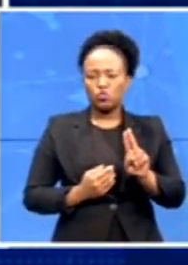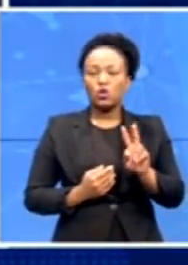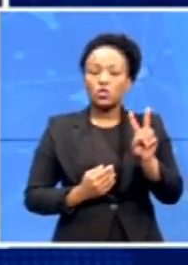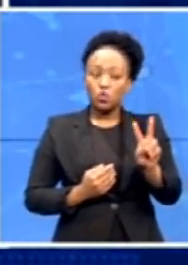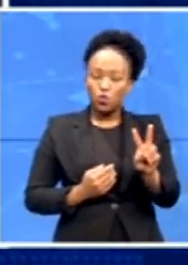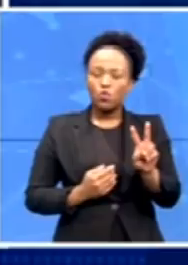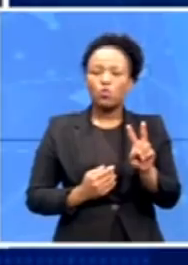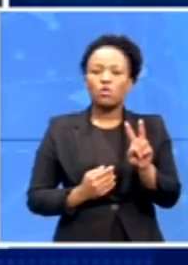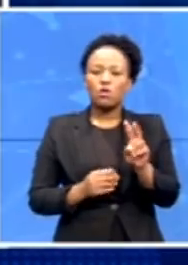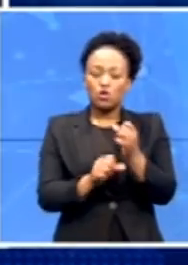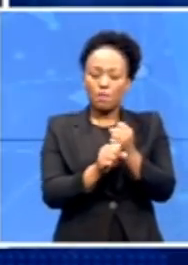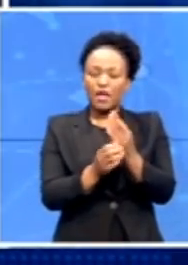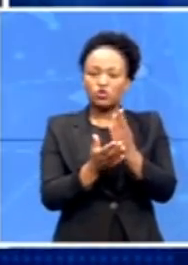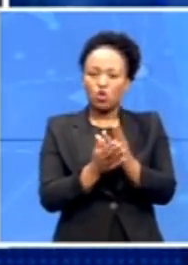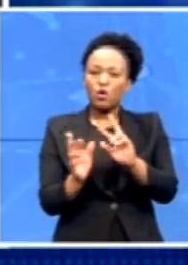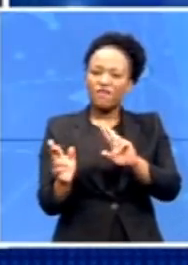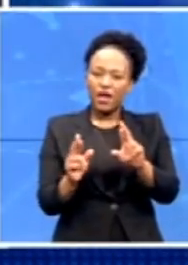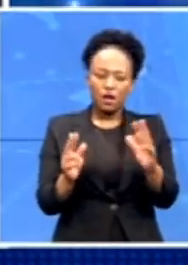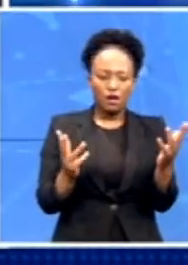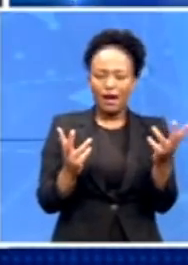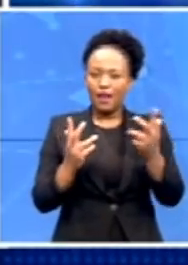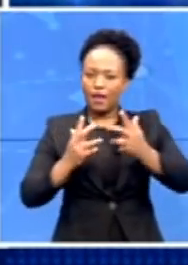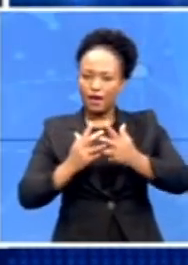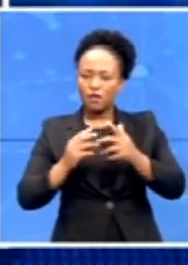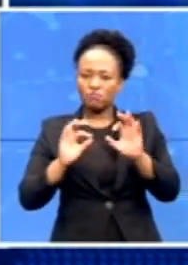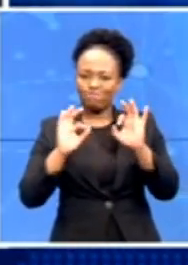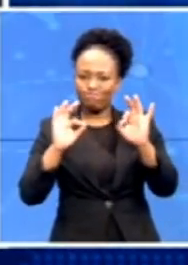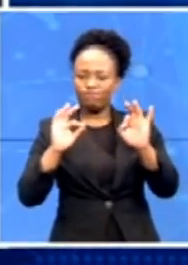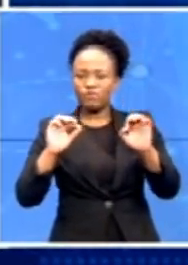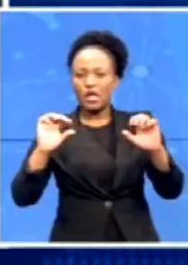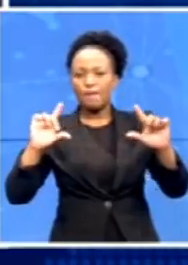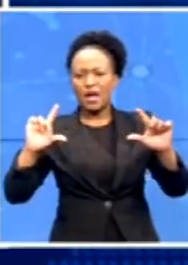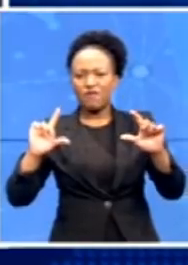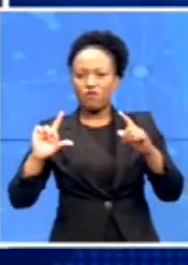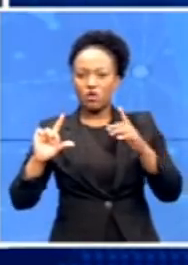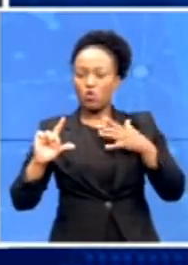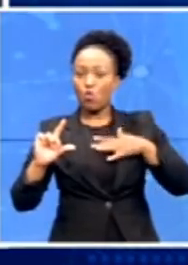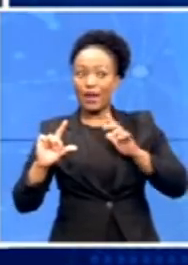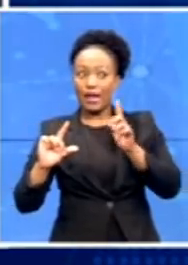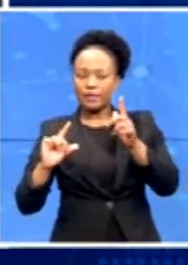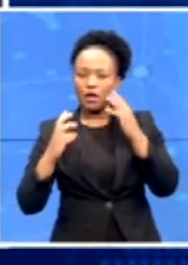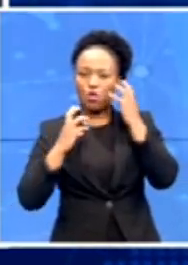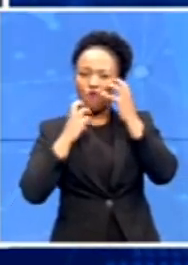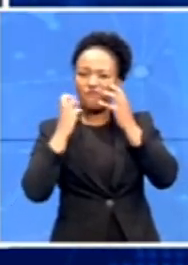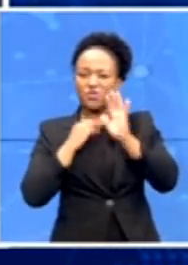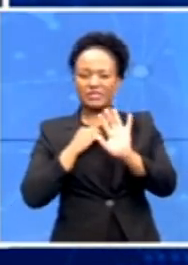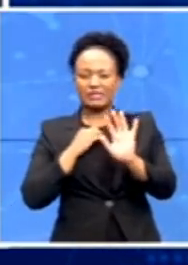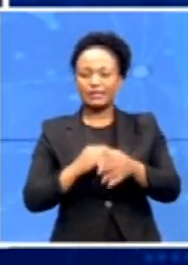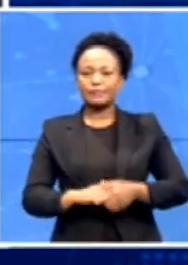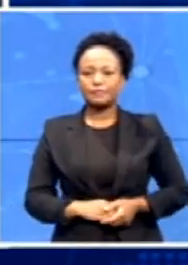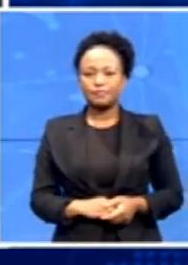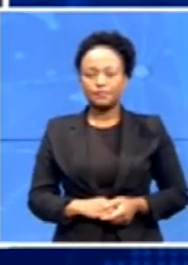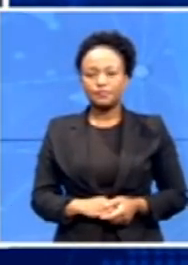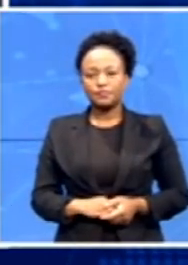correct paragraph. I'm just concerned there may be confusion later on. Mr. Pienaar? My lady, if the